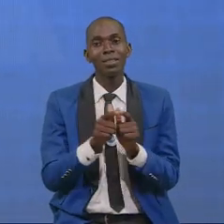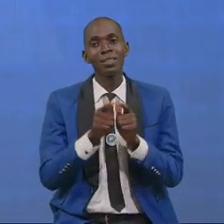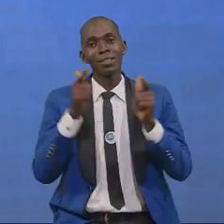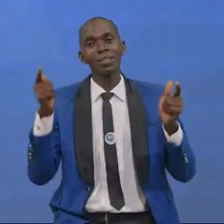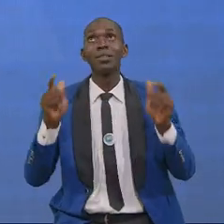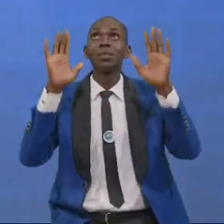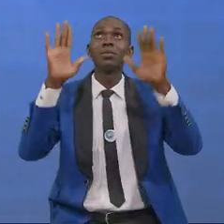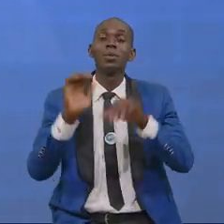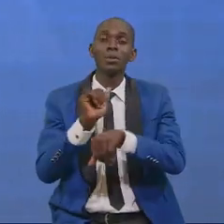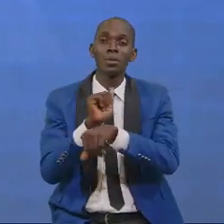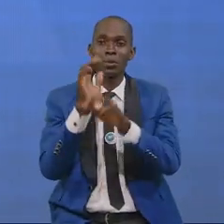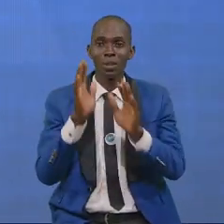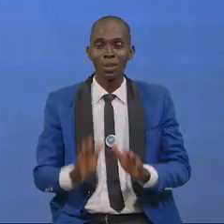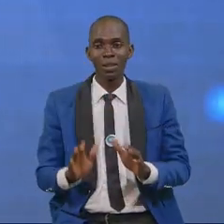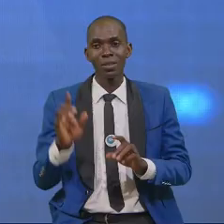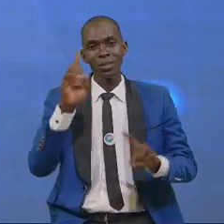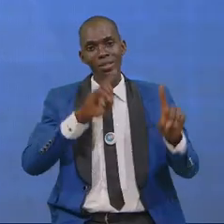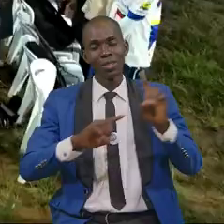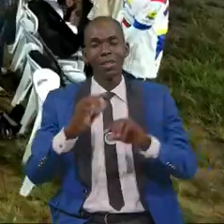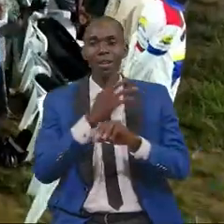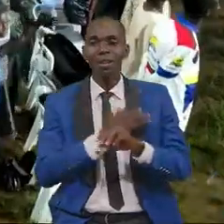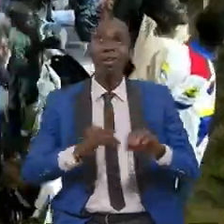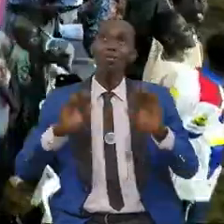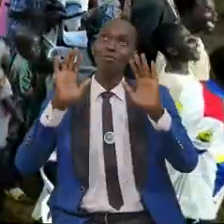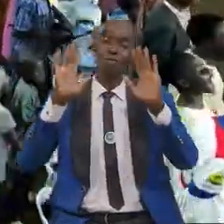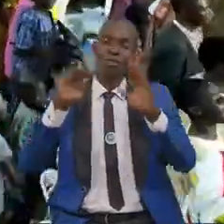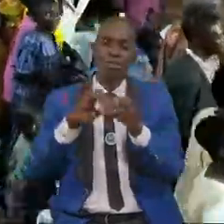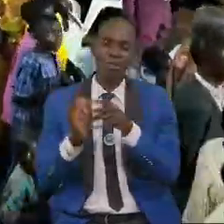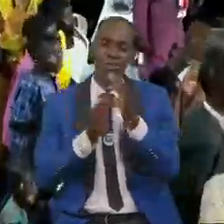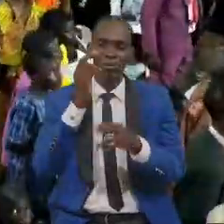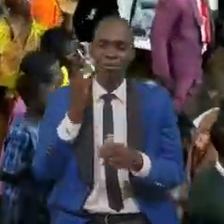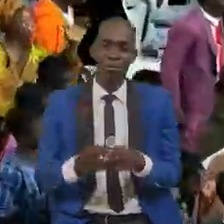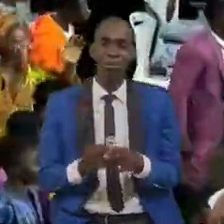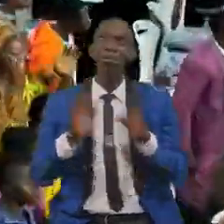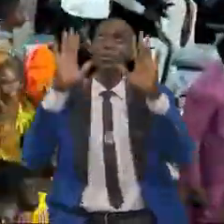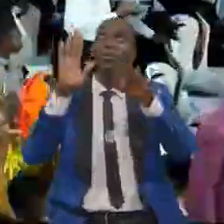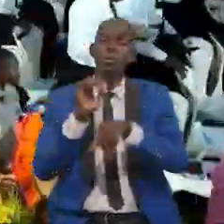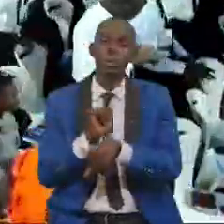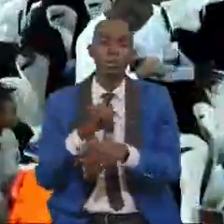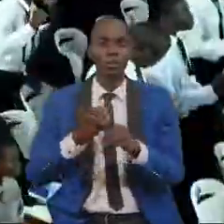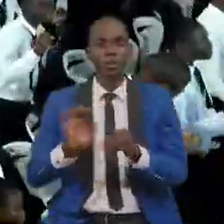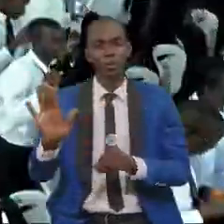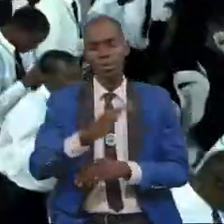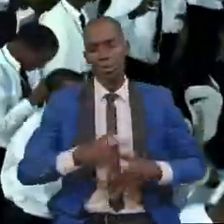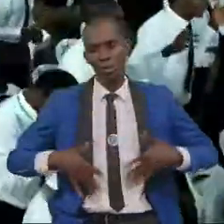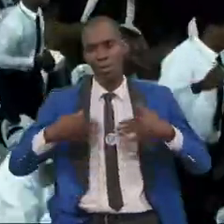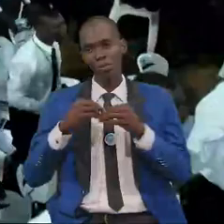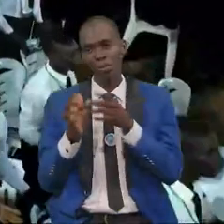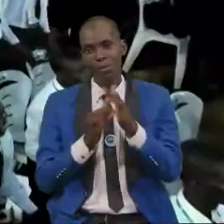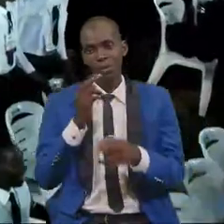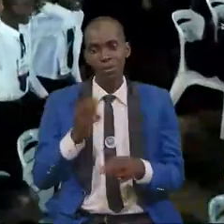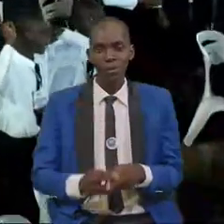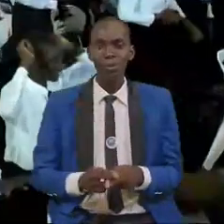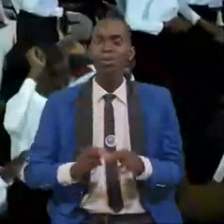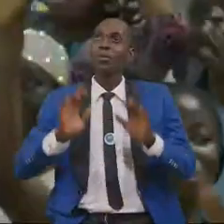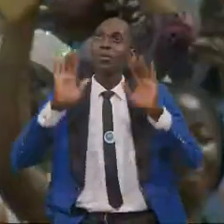worker, signs and wonders. Miracle in your life. Signs and wonders in